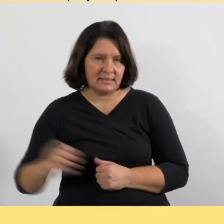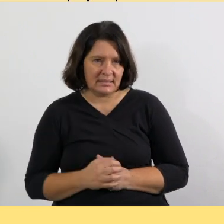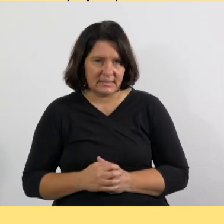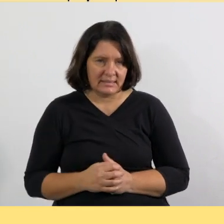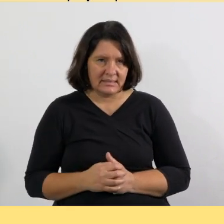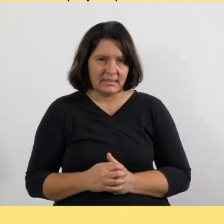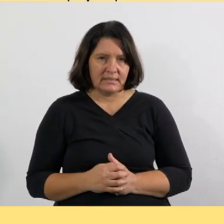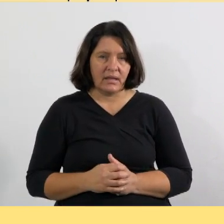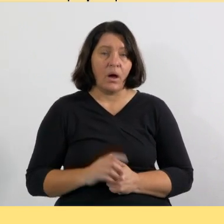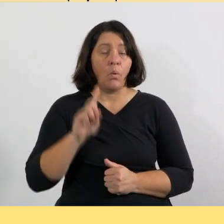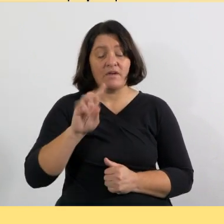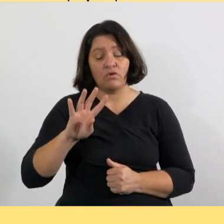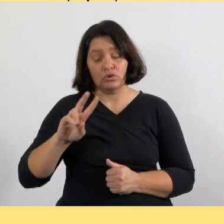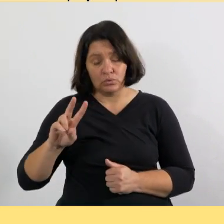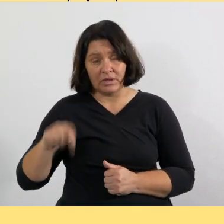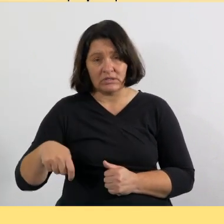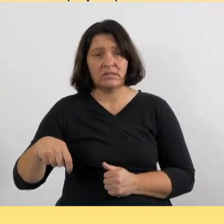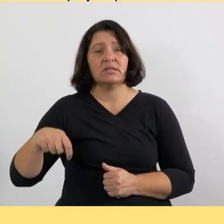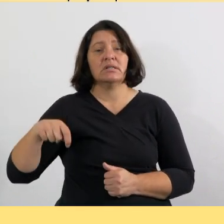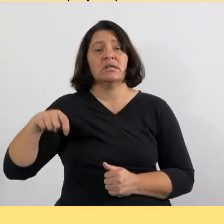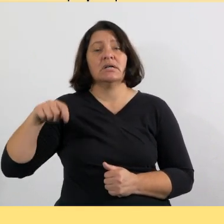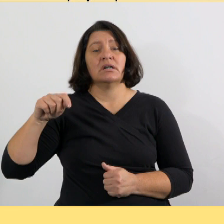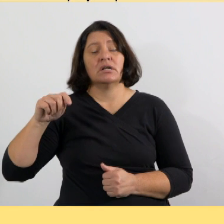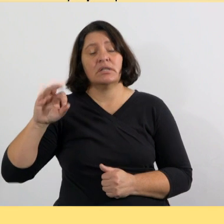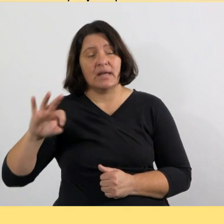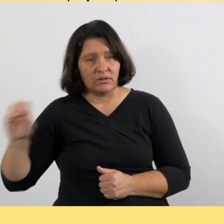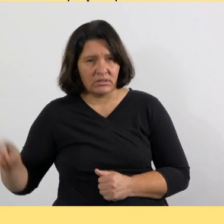142,300. Then you have the same amount on both sides,